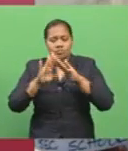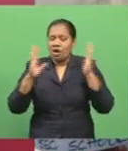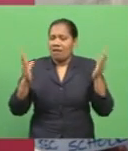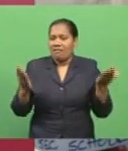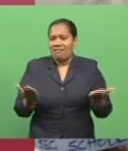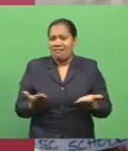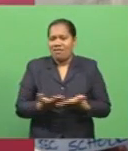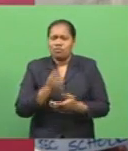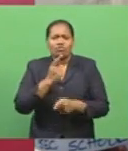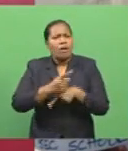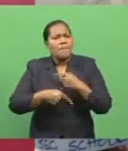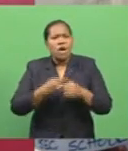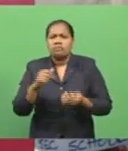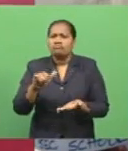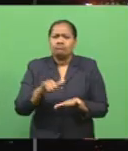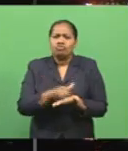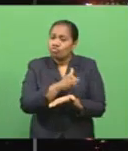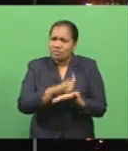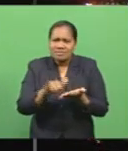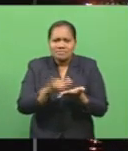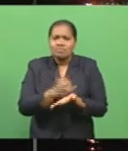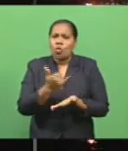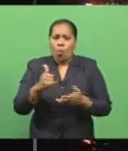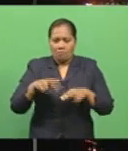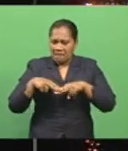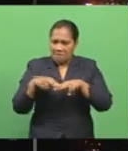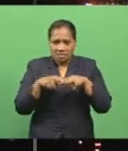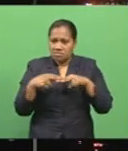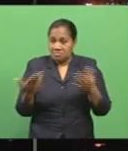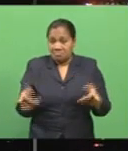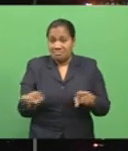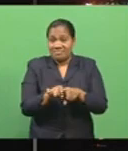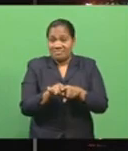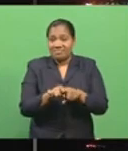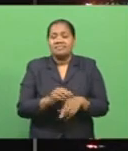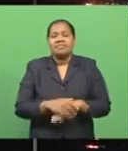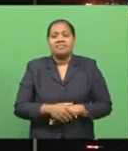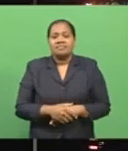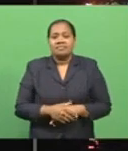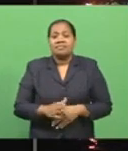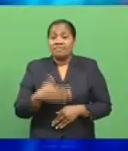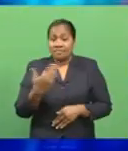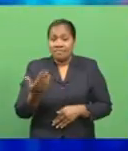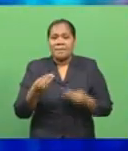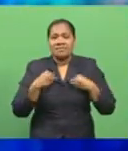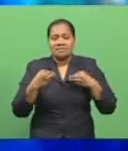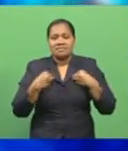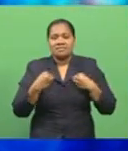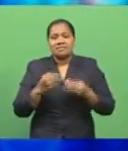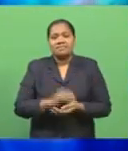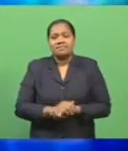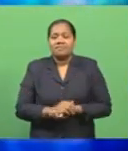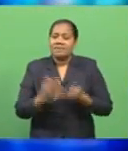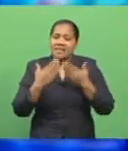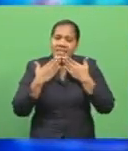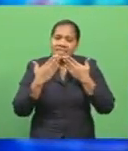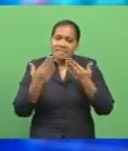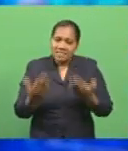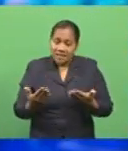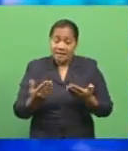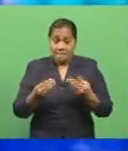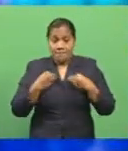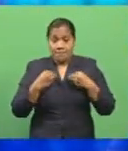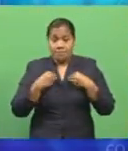New York City or Fiji. And up next, it's Whitney with the latest in business. Thanks, Edwin. In business